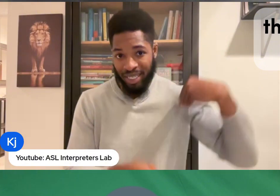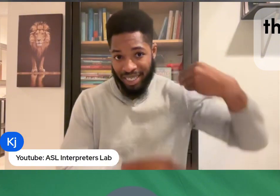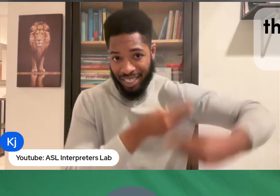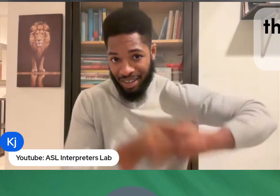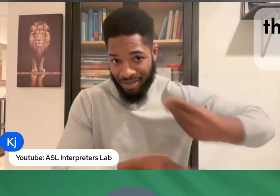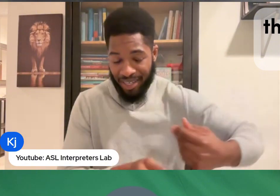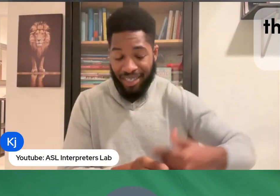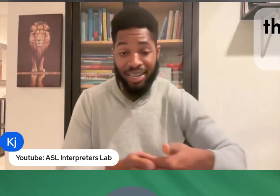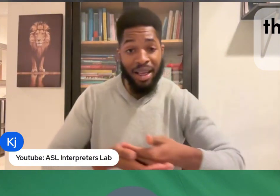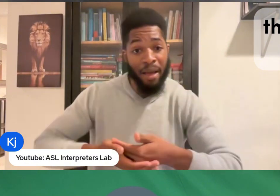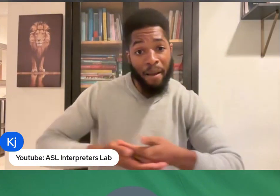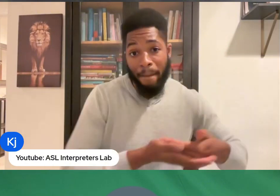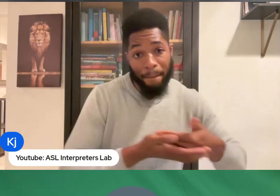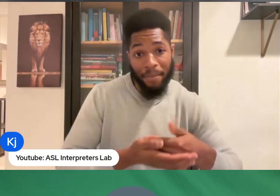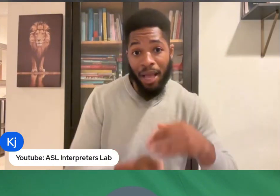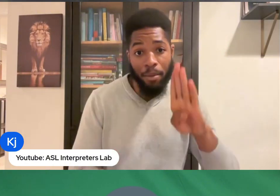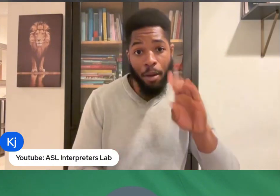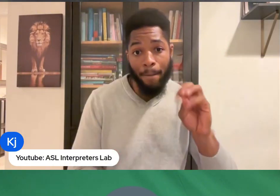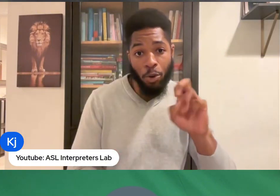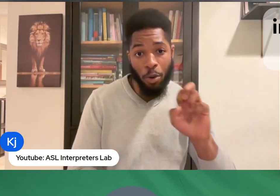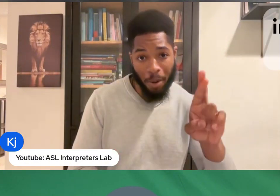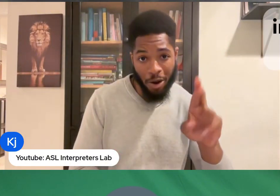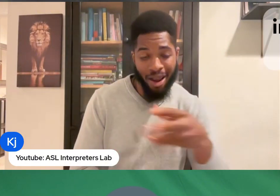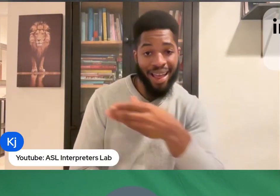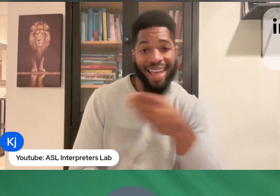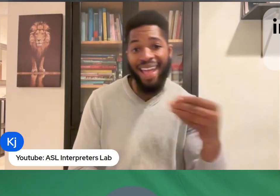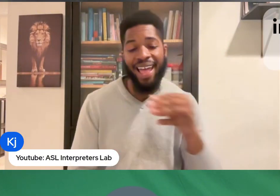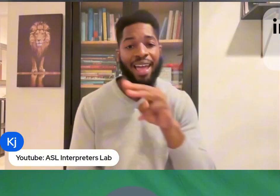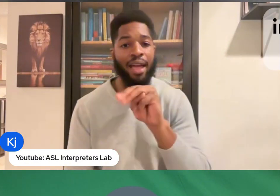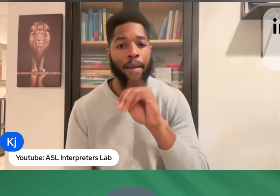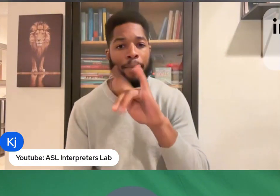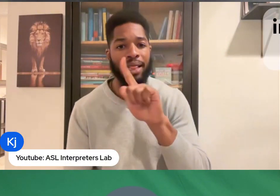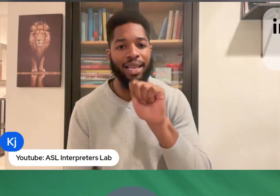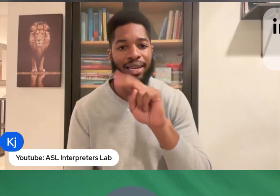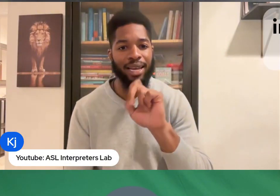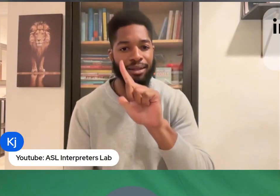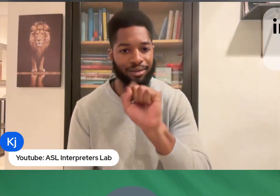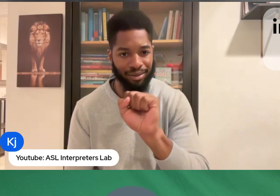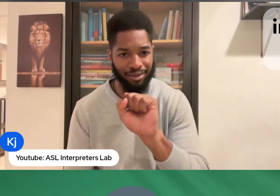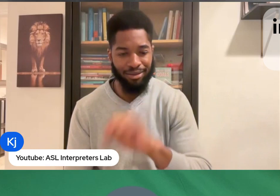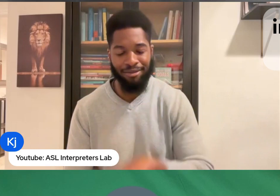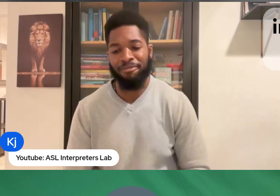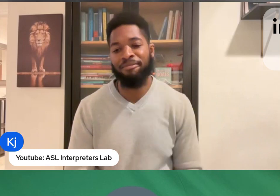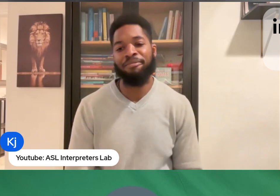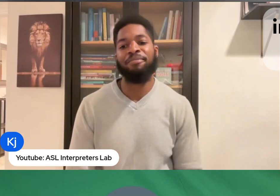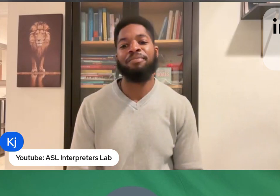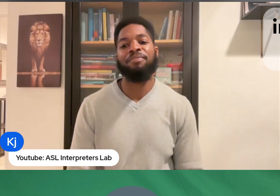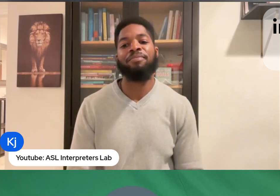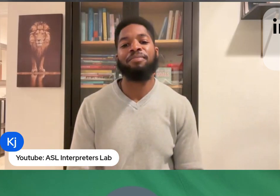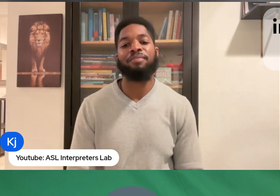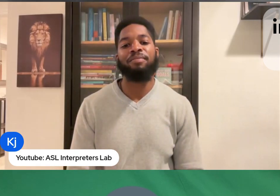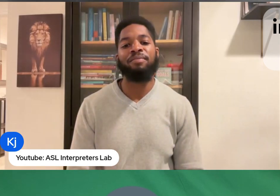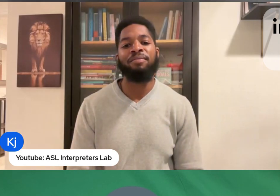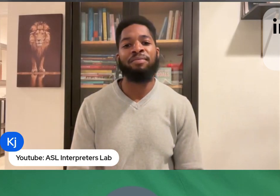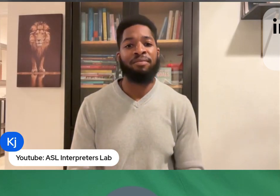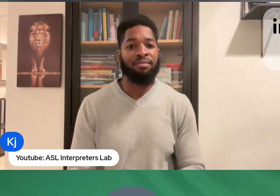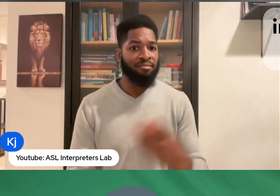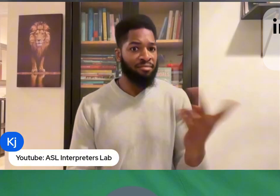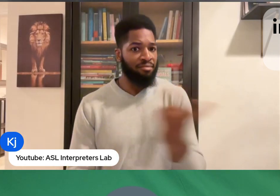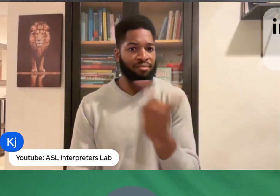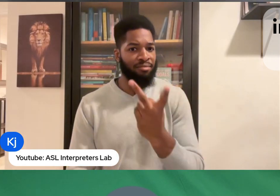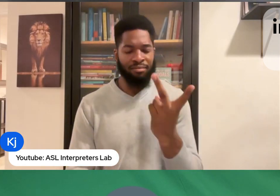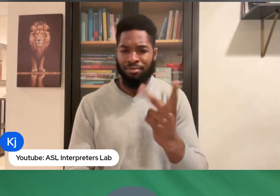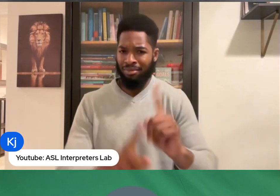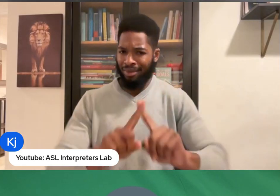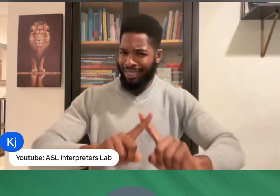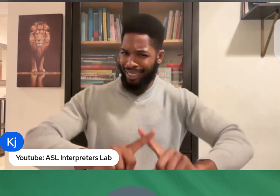and the millennials. In an ironic meeting and generations